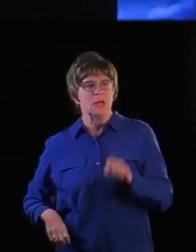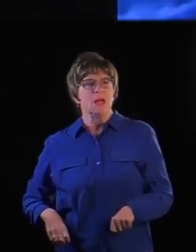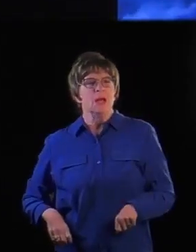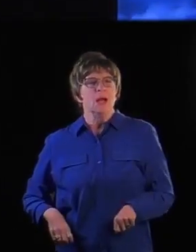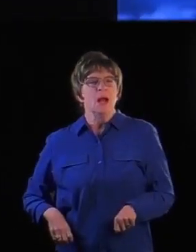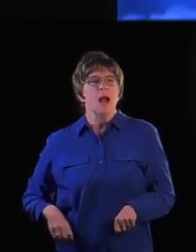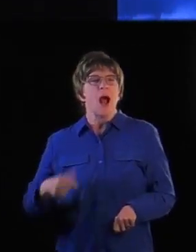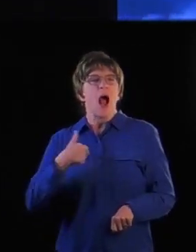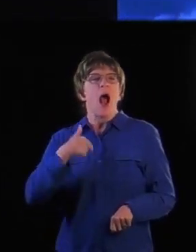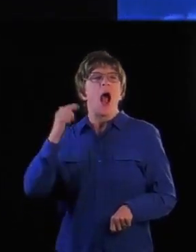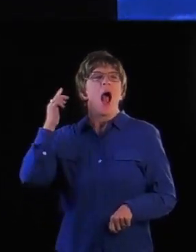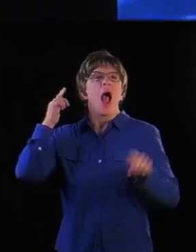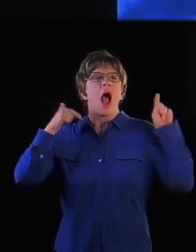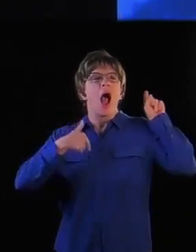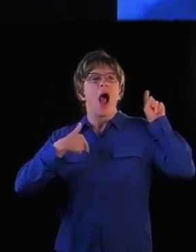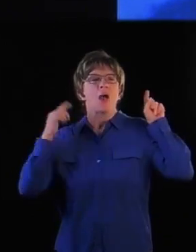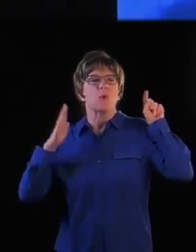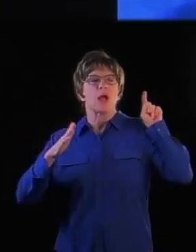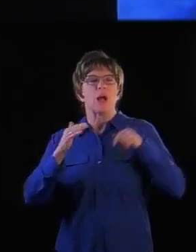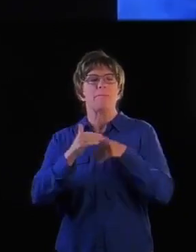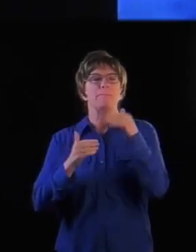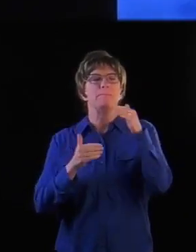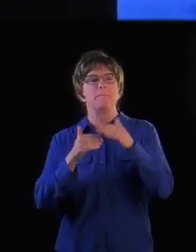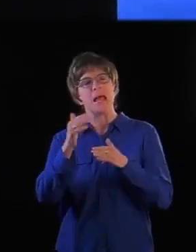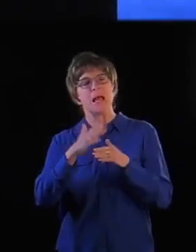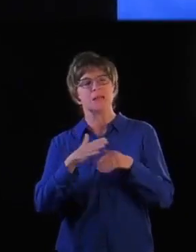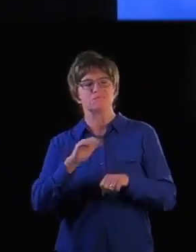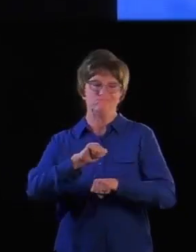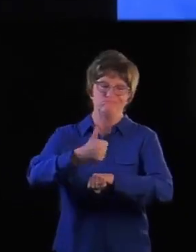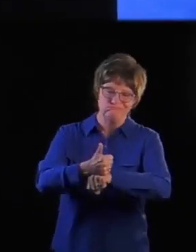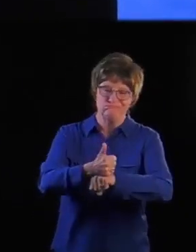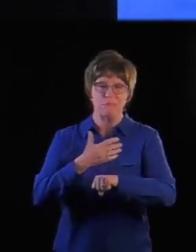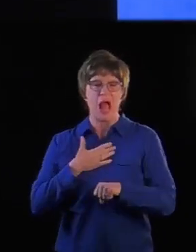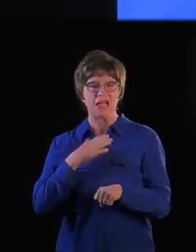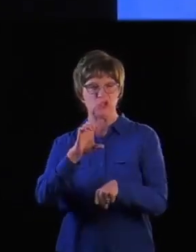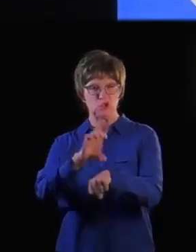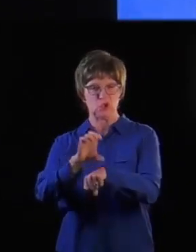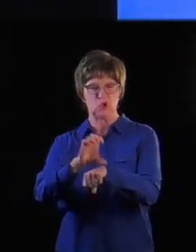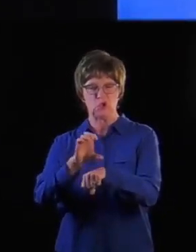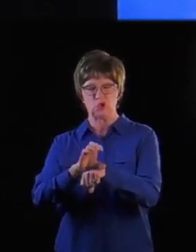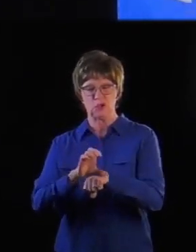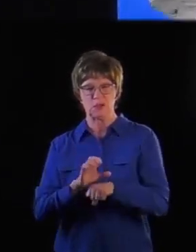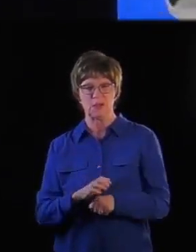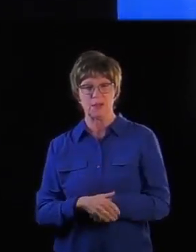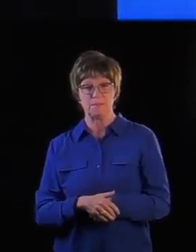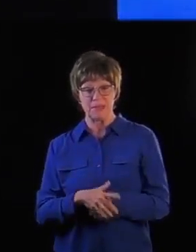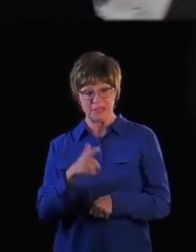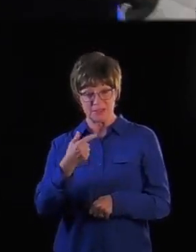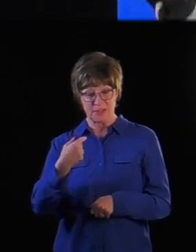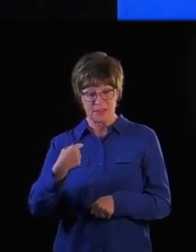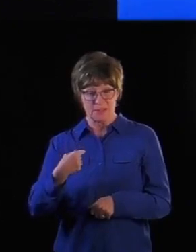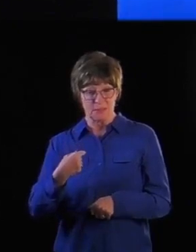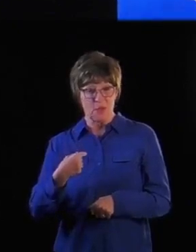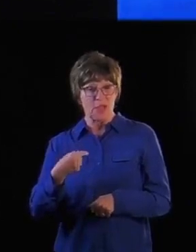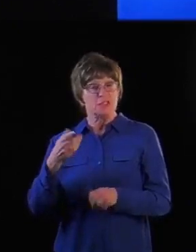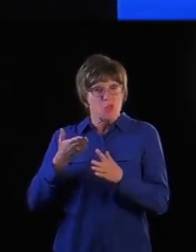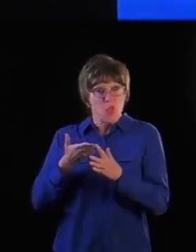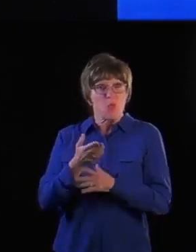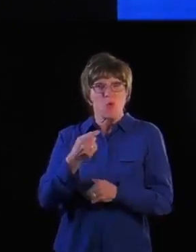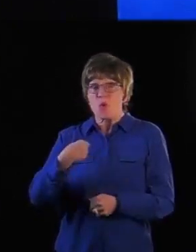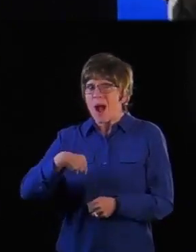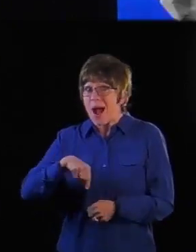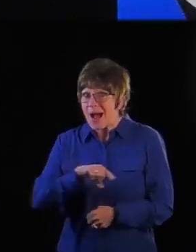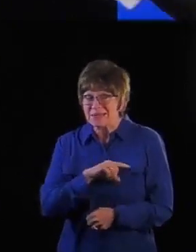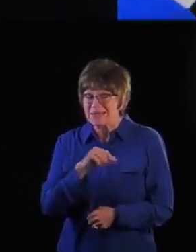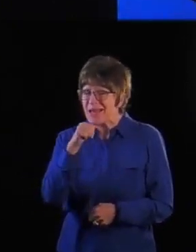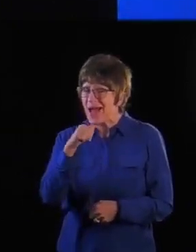shall not prevail against it. And so as we continue to move forward, let God use you because the appeal is coming through us. The church is not a building. The church